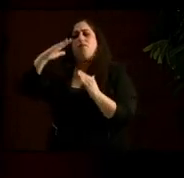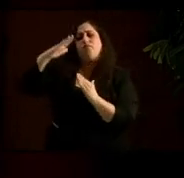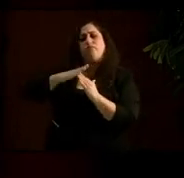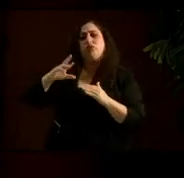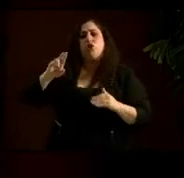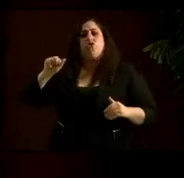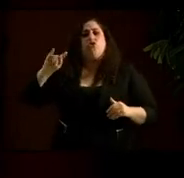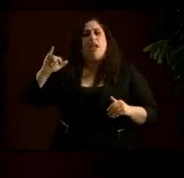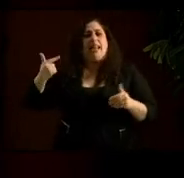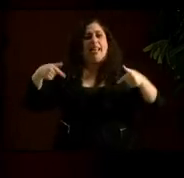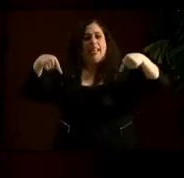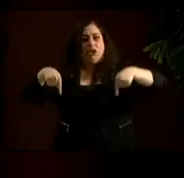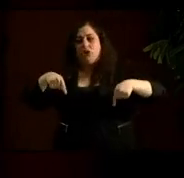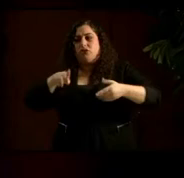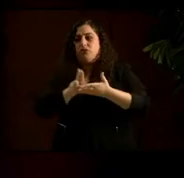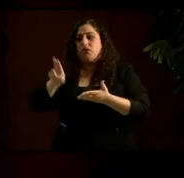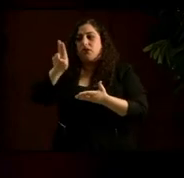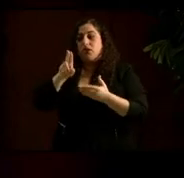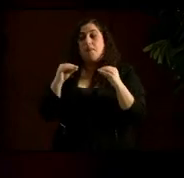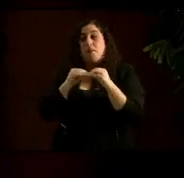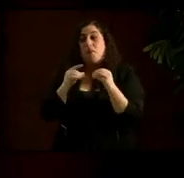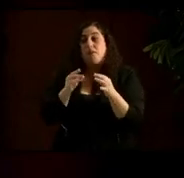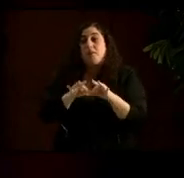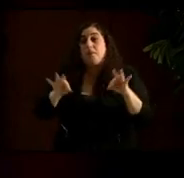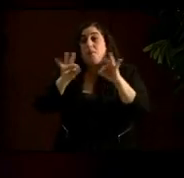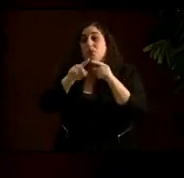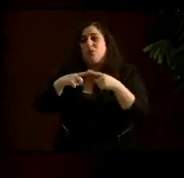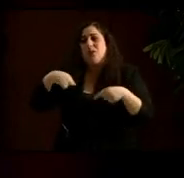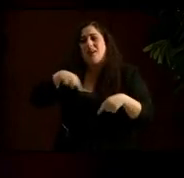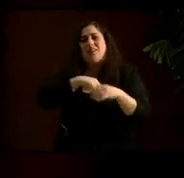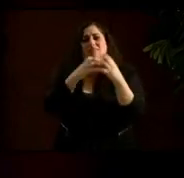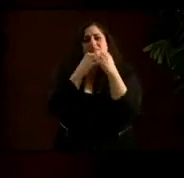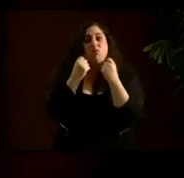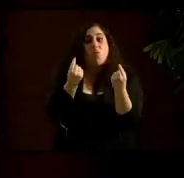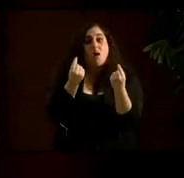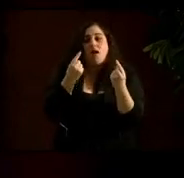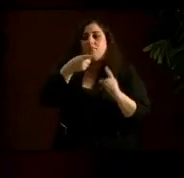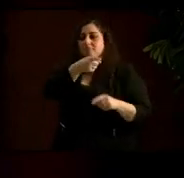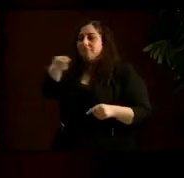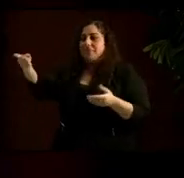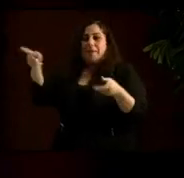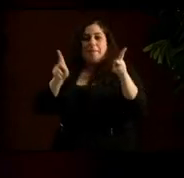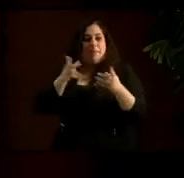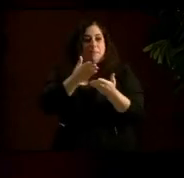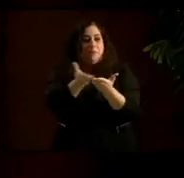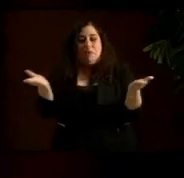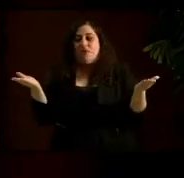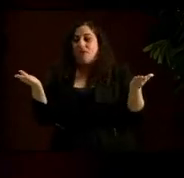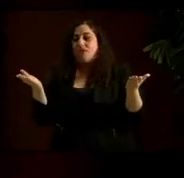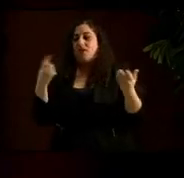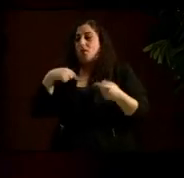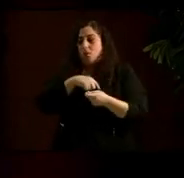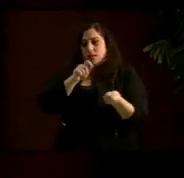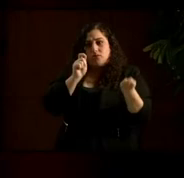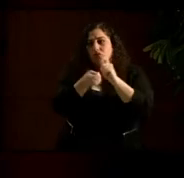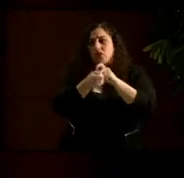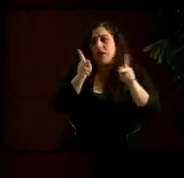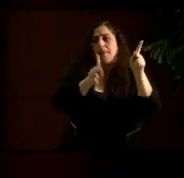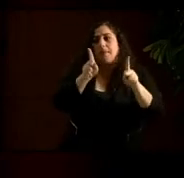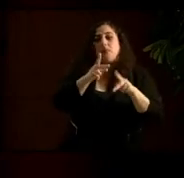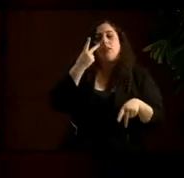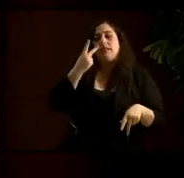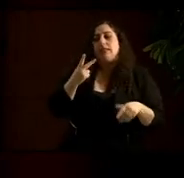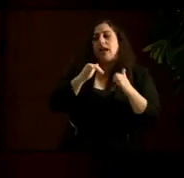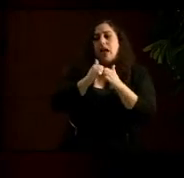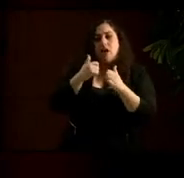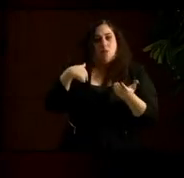that, we value people and the tangible, positive change we are creating. We can be the world's model for a